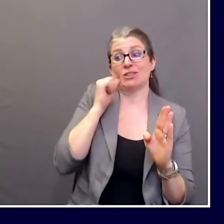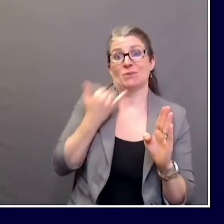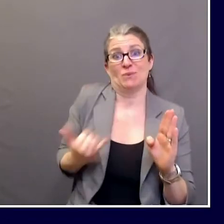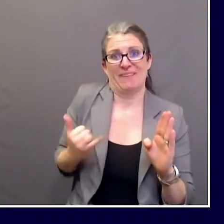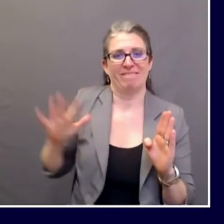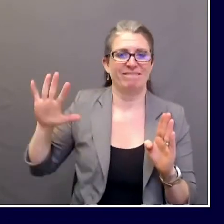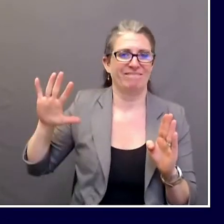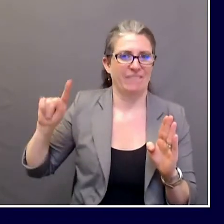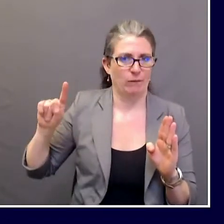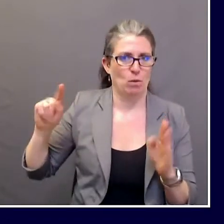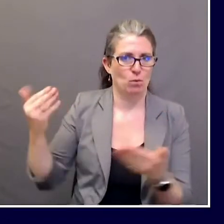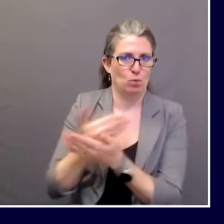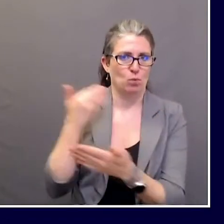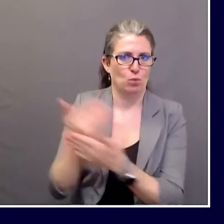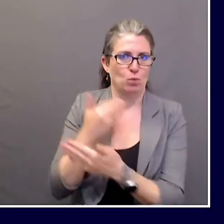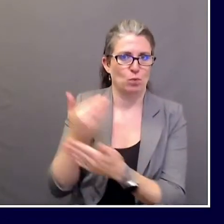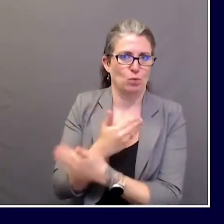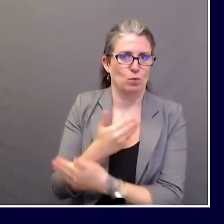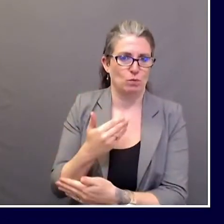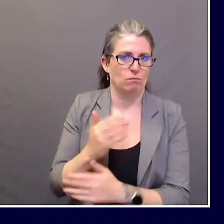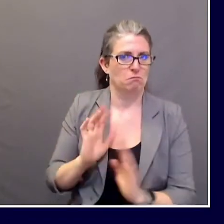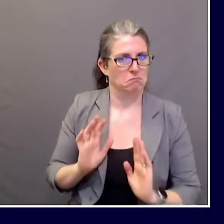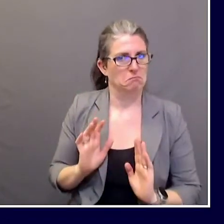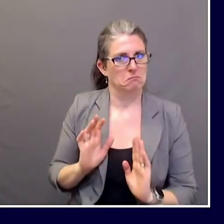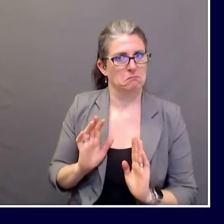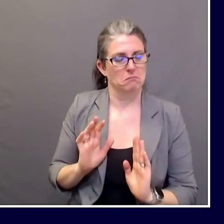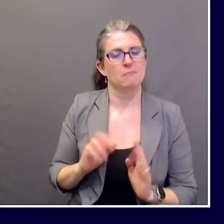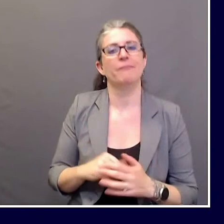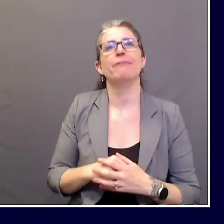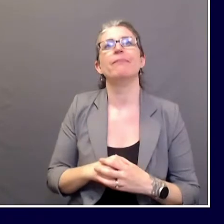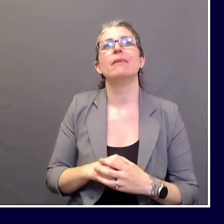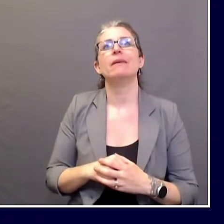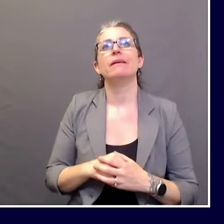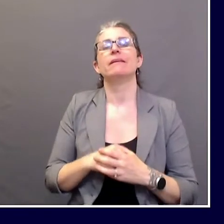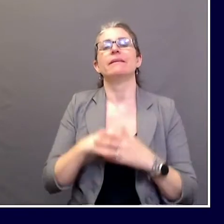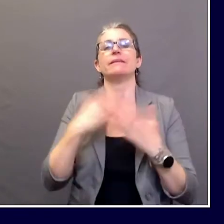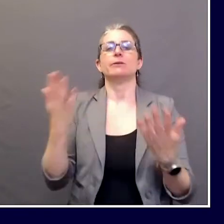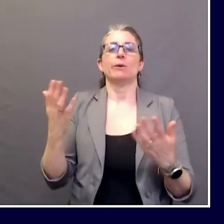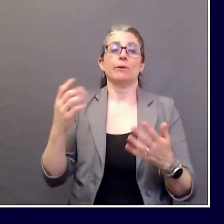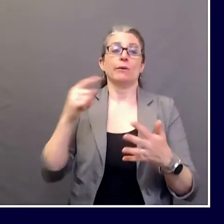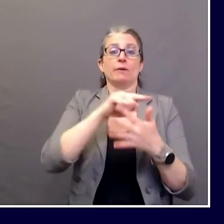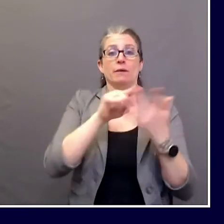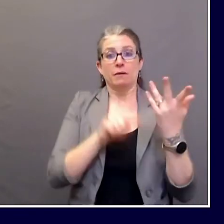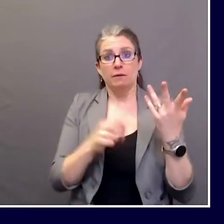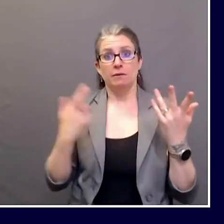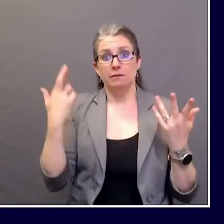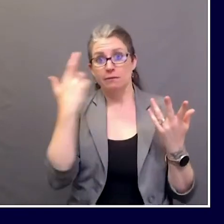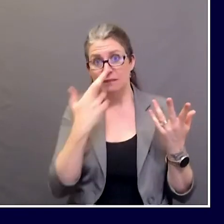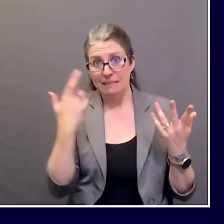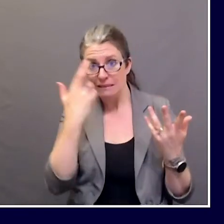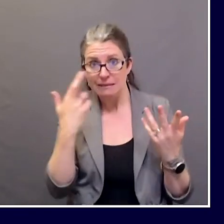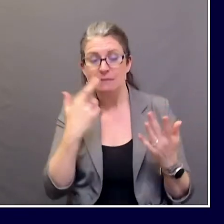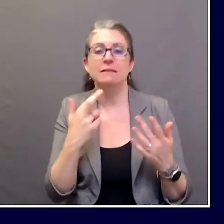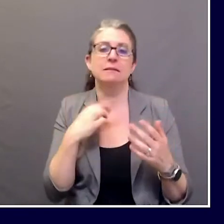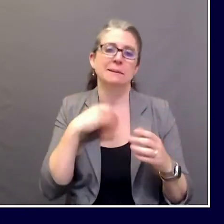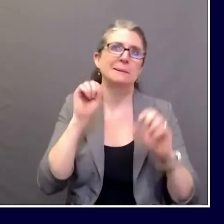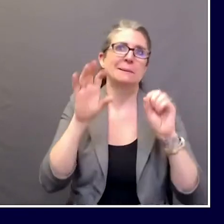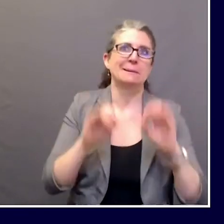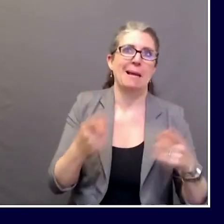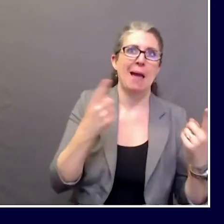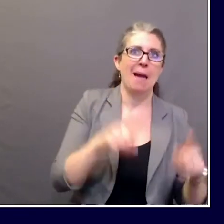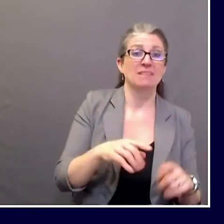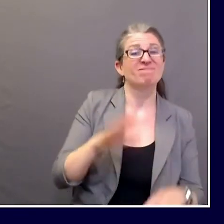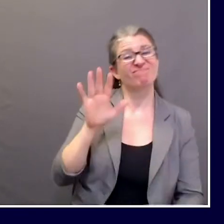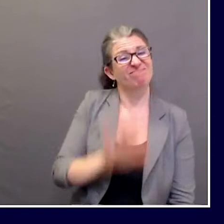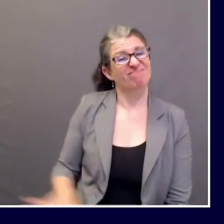hours. There's a number of things going on, Chris, and this is based not just in Maine, but in my conversations with